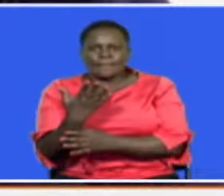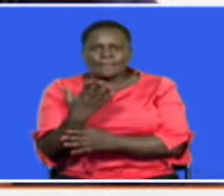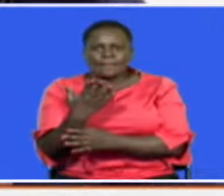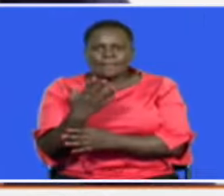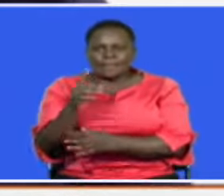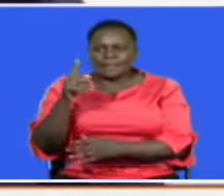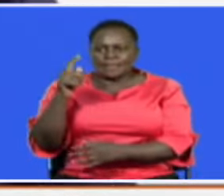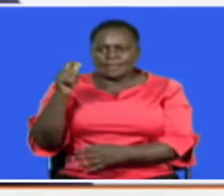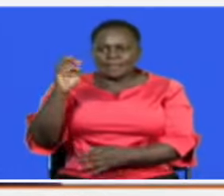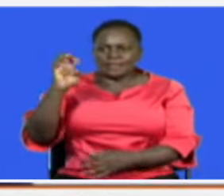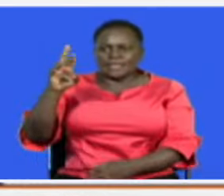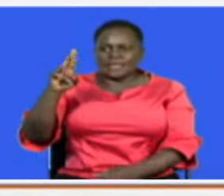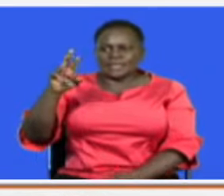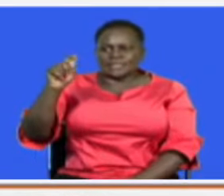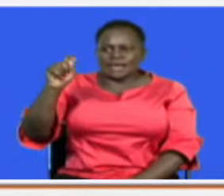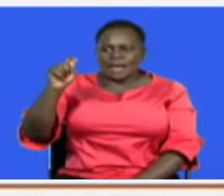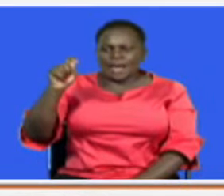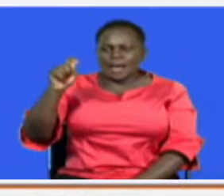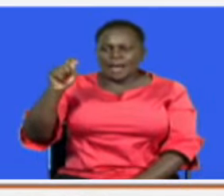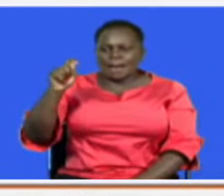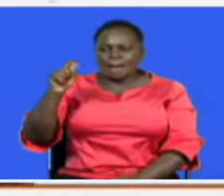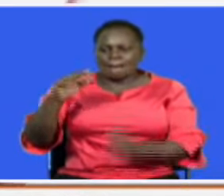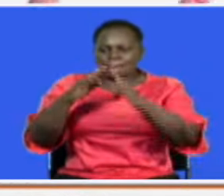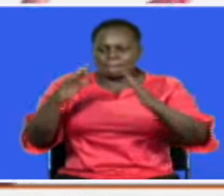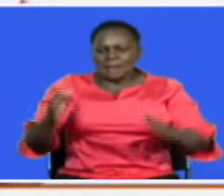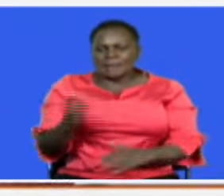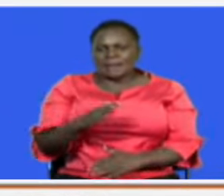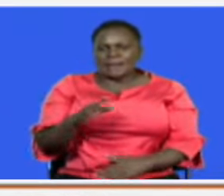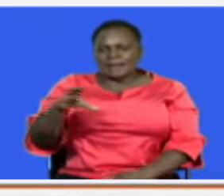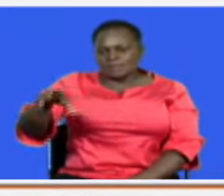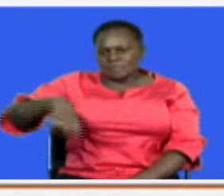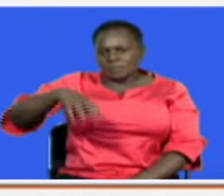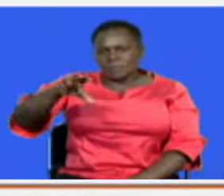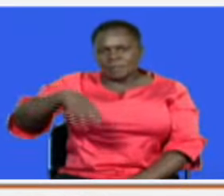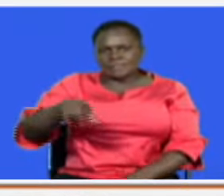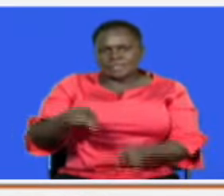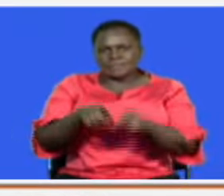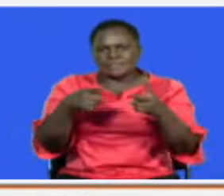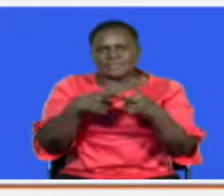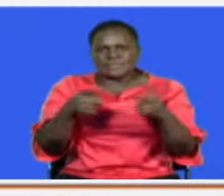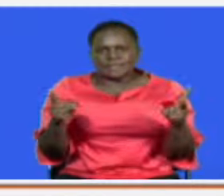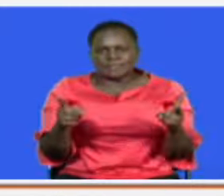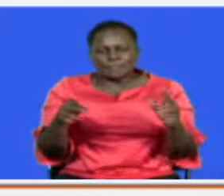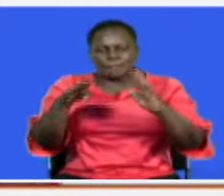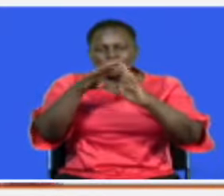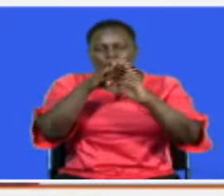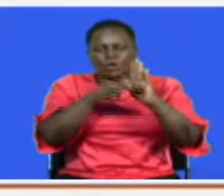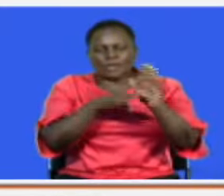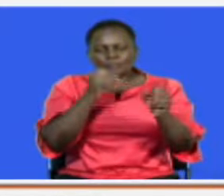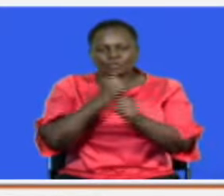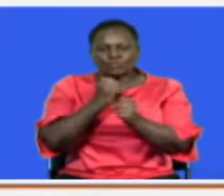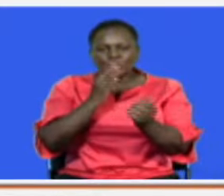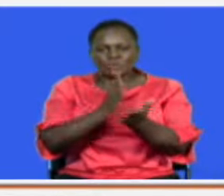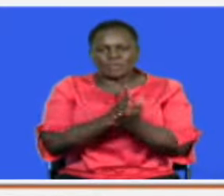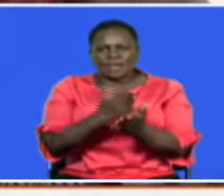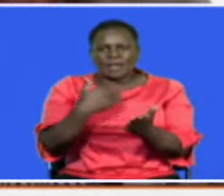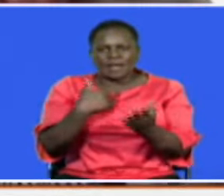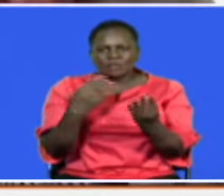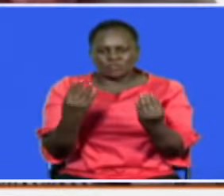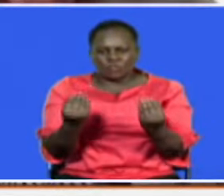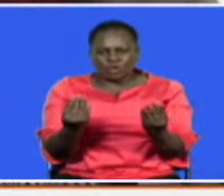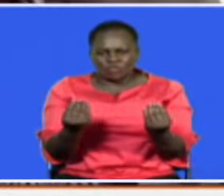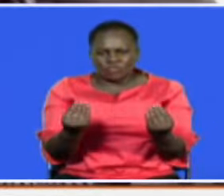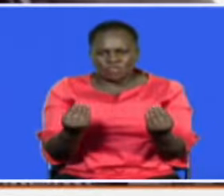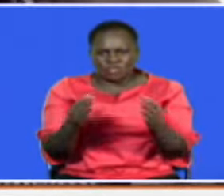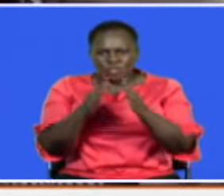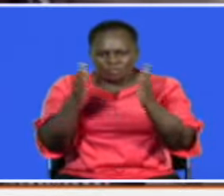Tetra Pak Take Back initiative, Naivas is actually also rolling out a program to ensure that they are soft,